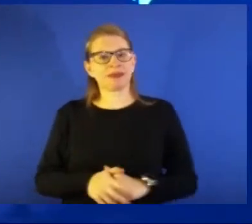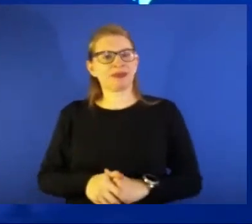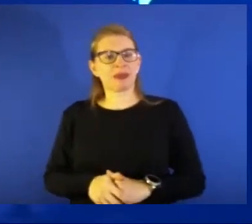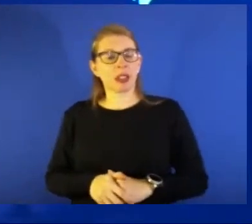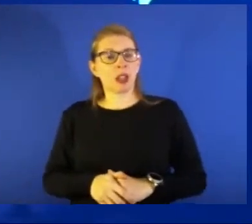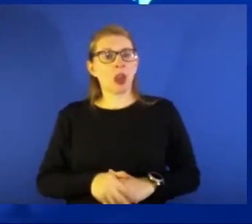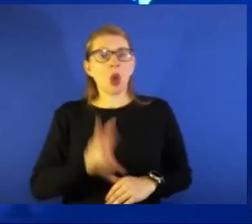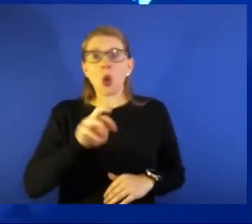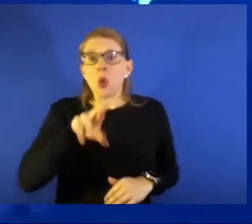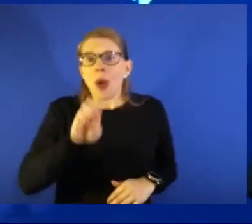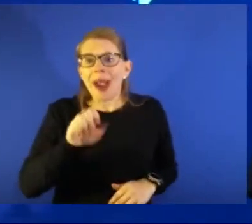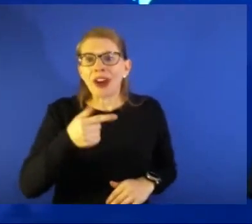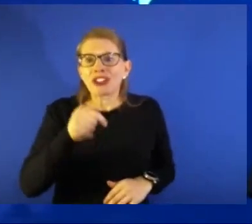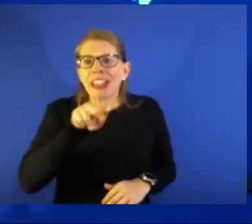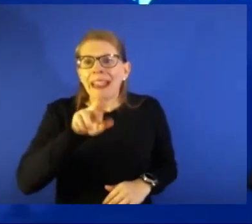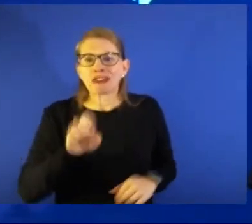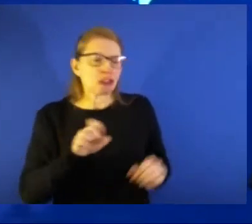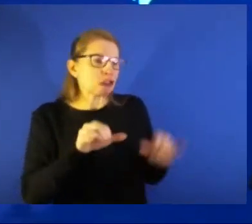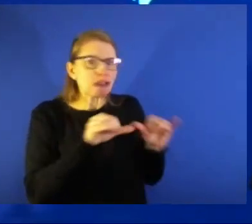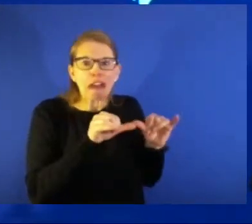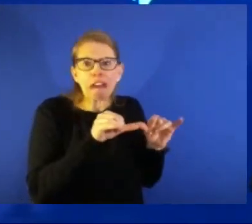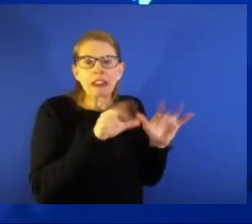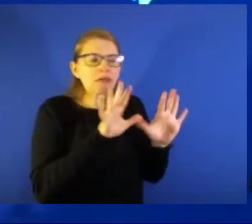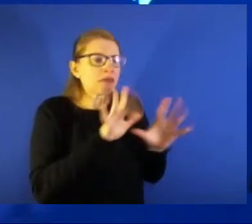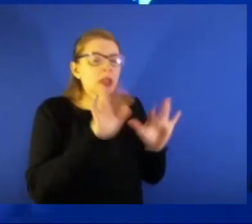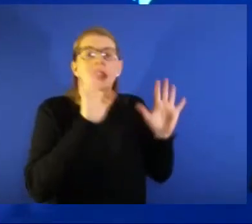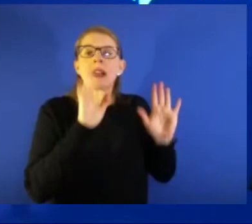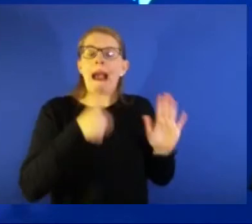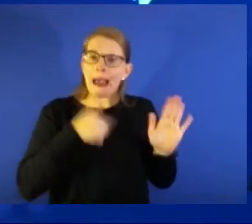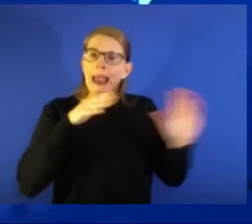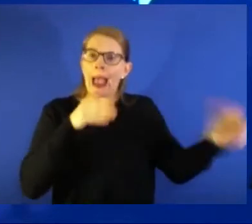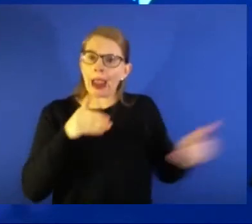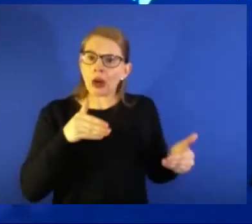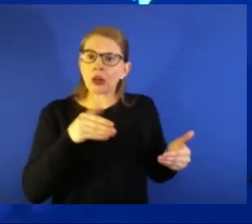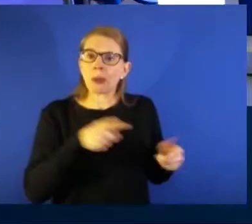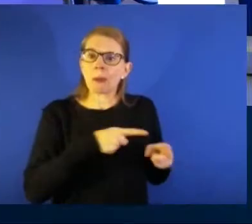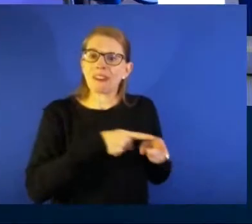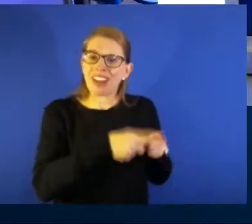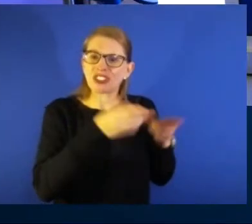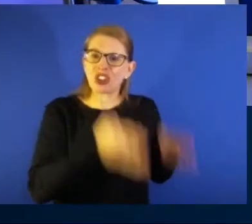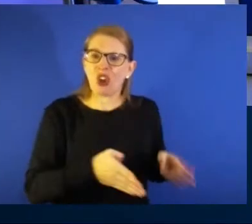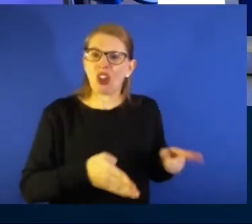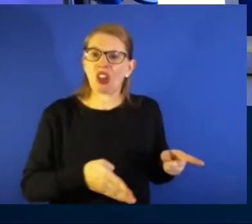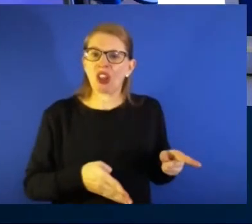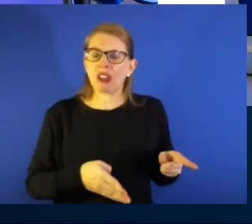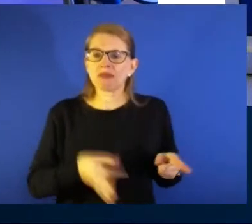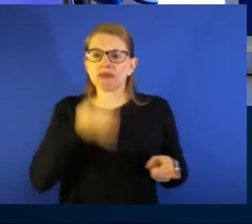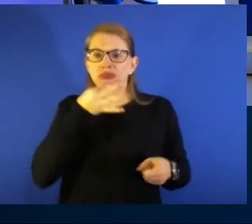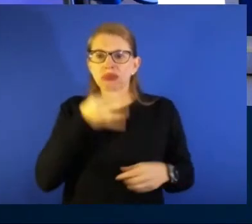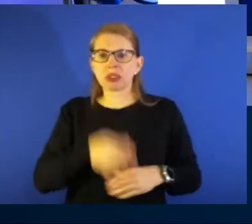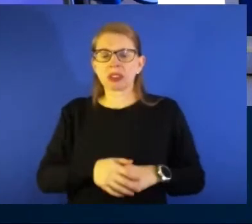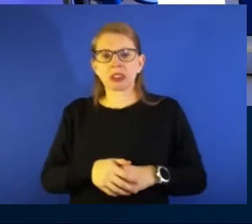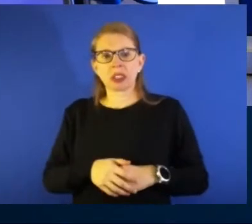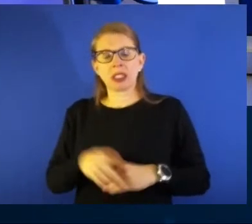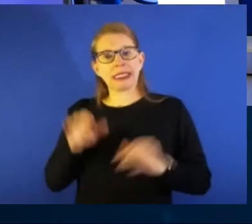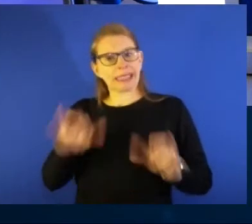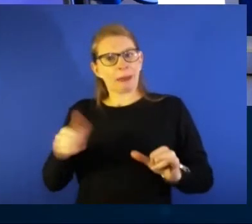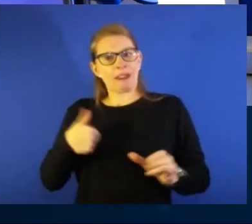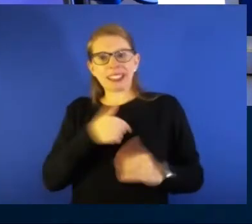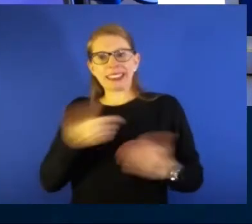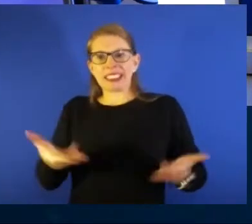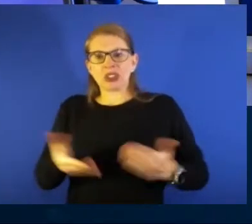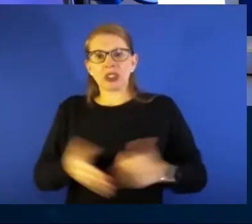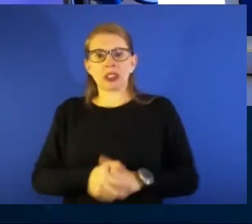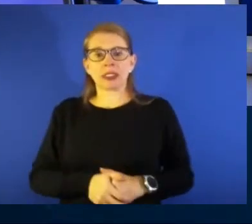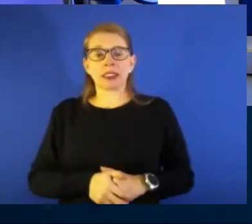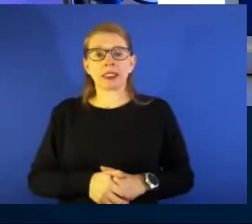wherever. That's not me. I hired a professional. You come to us. We're here to help you. Well said. Thank you, friend. Appreciate you. Dr. Hawkinson, send us into